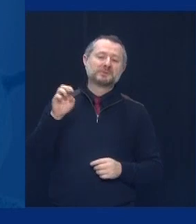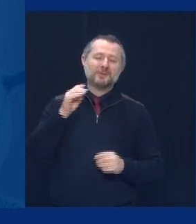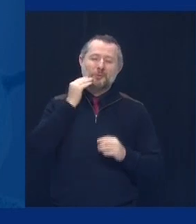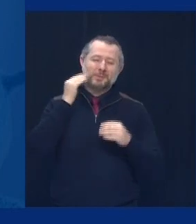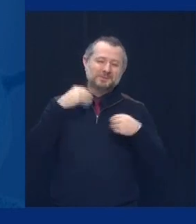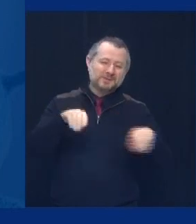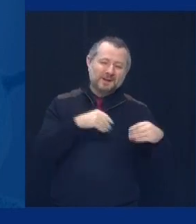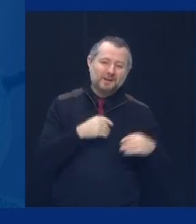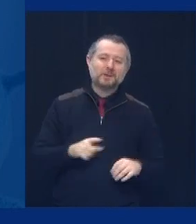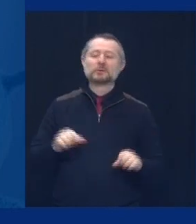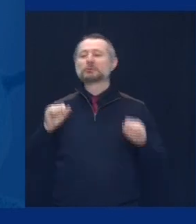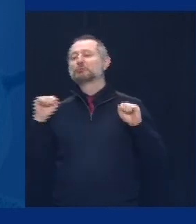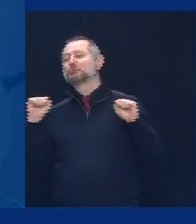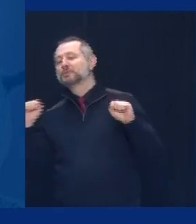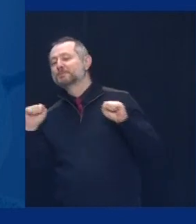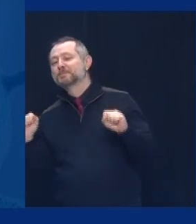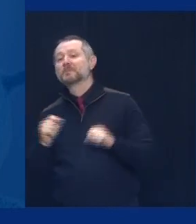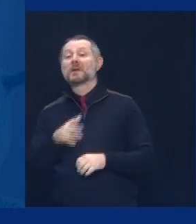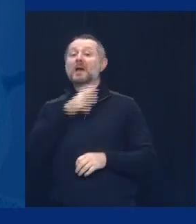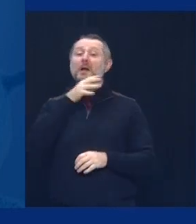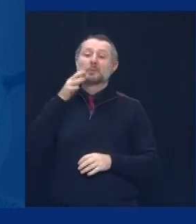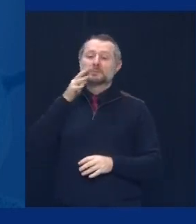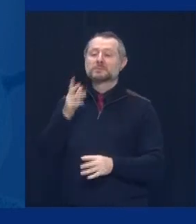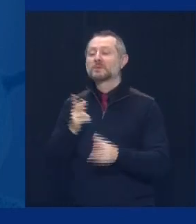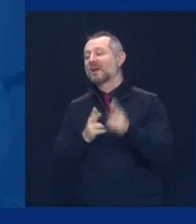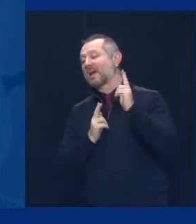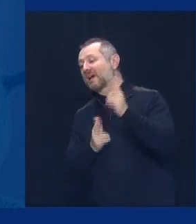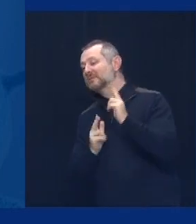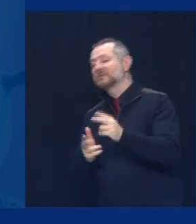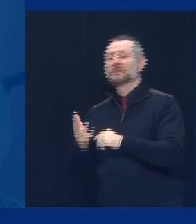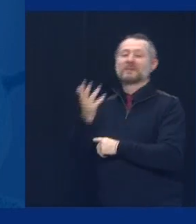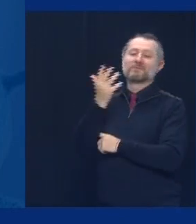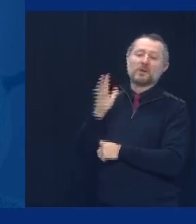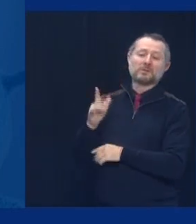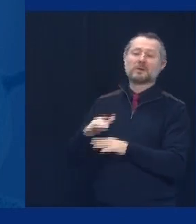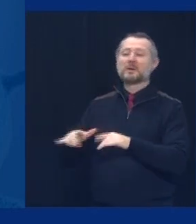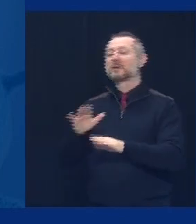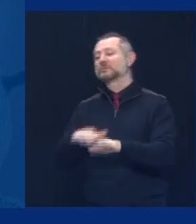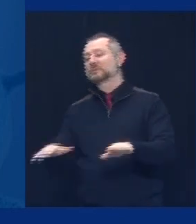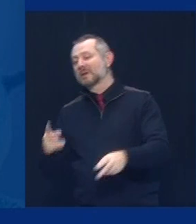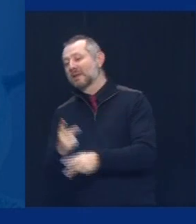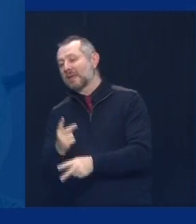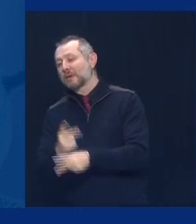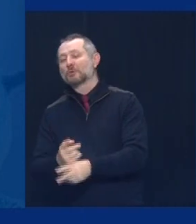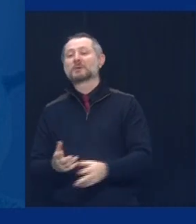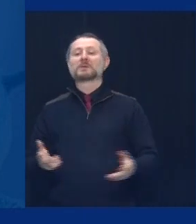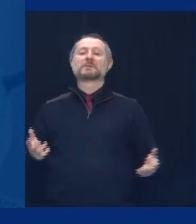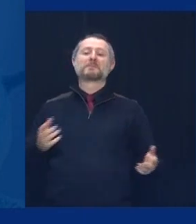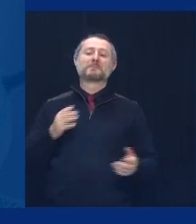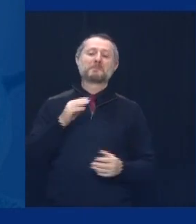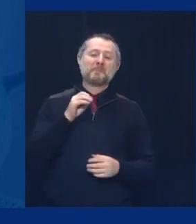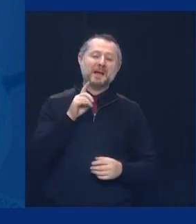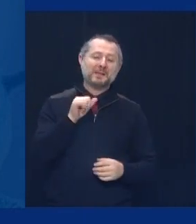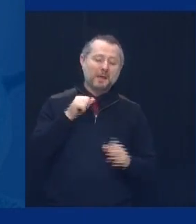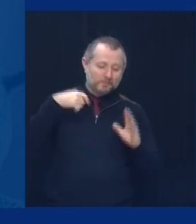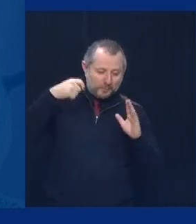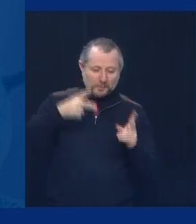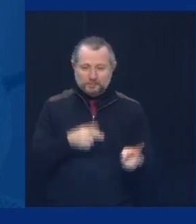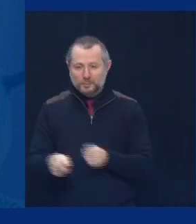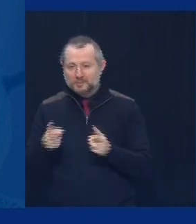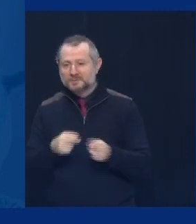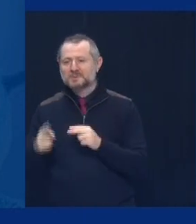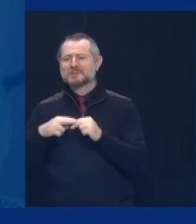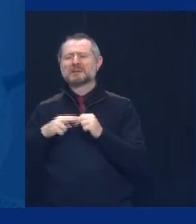gym, agriculture, hunting, forestry, child care, power utilities, accommodations, media production. But you're